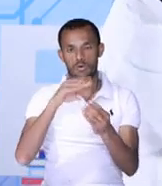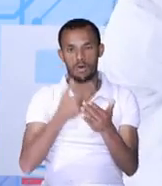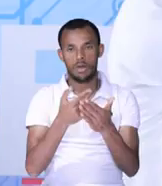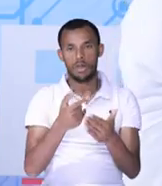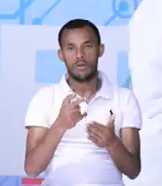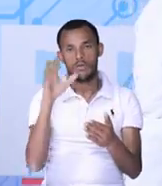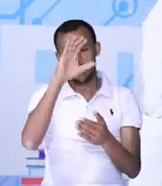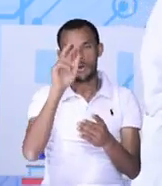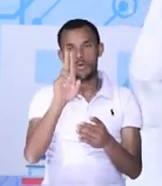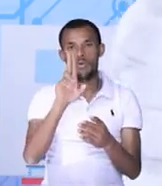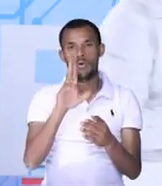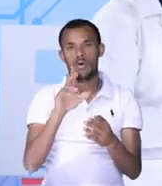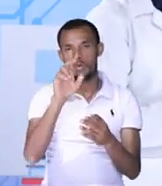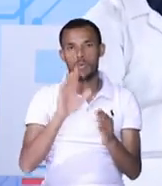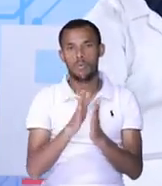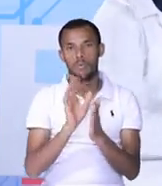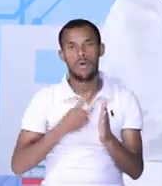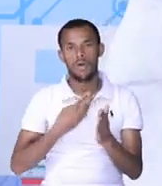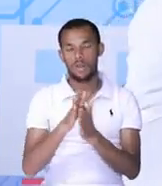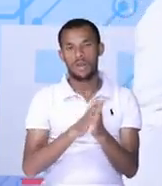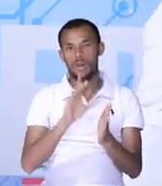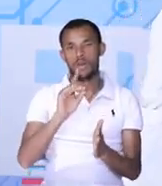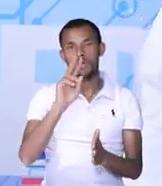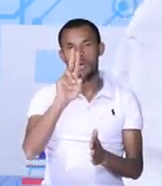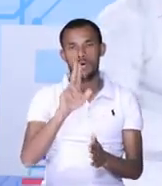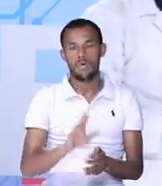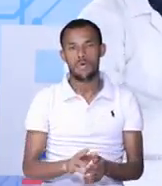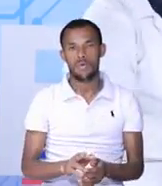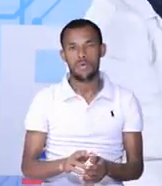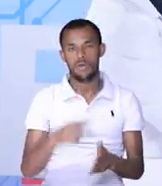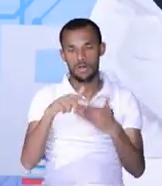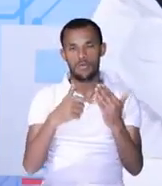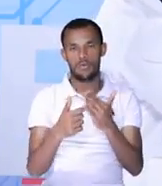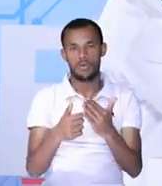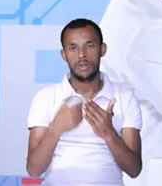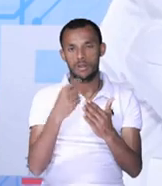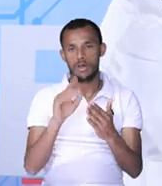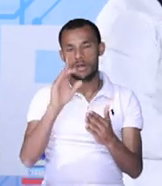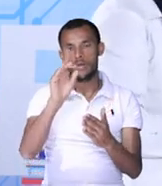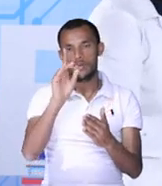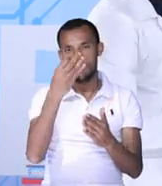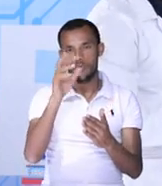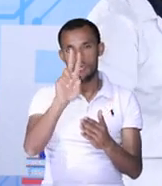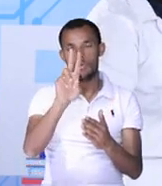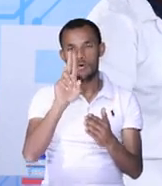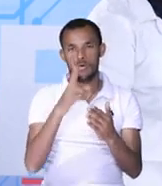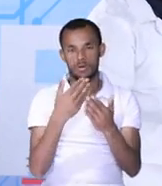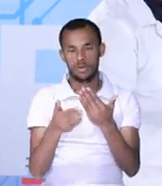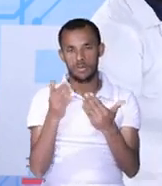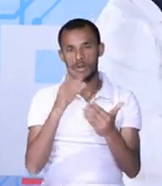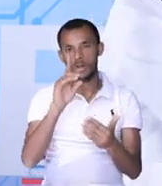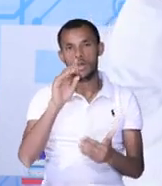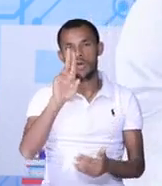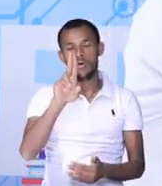find du because we need du here in this formula. You need du. Therefore, the derivative of u is this, simply let's see